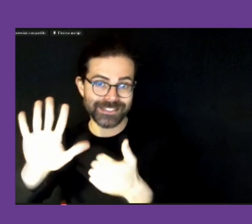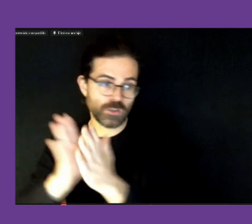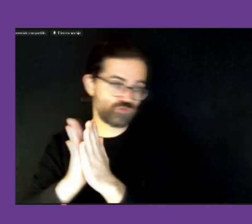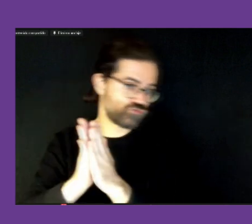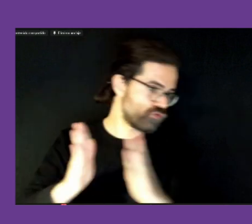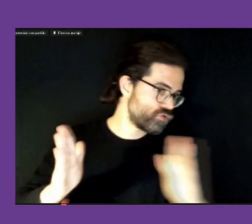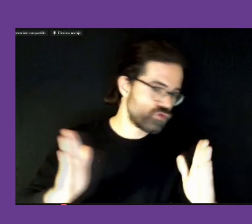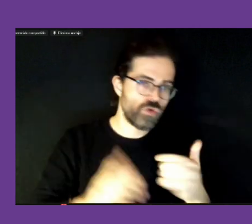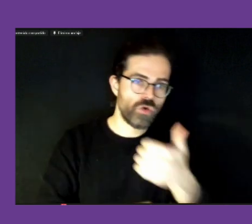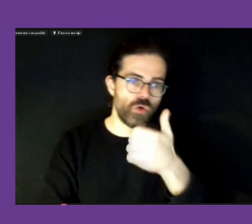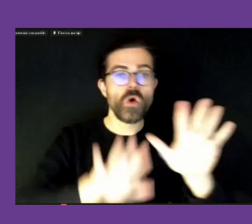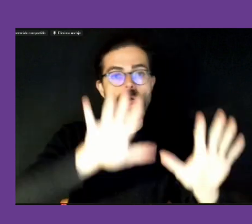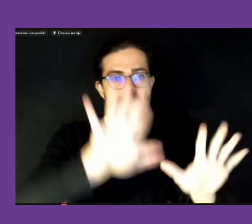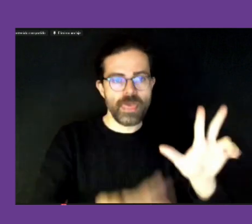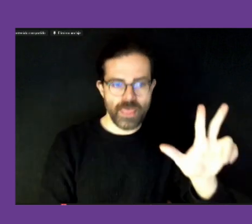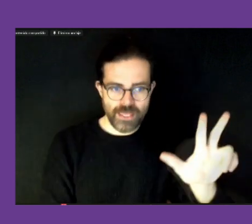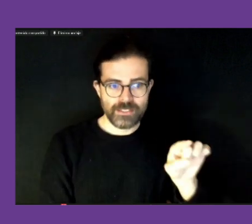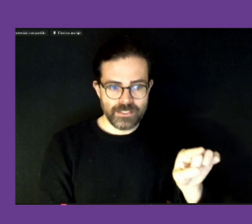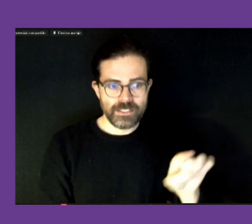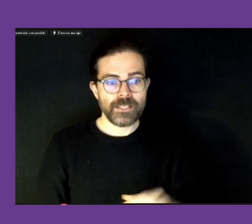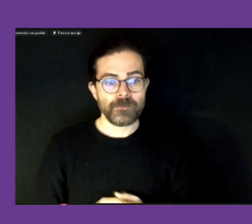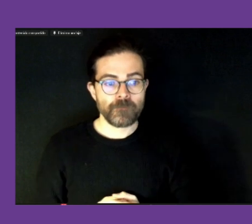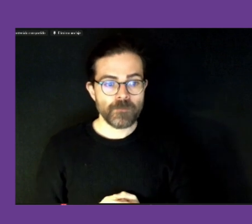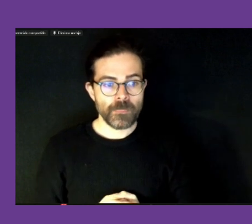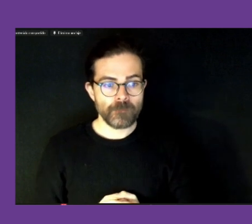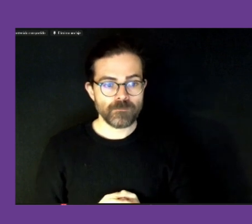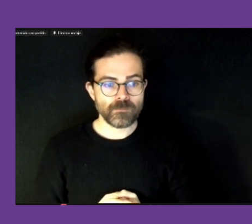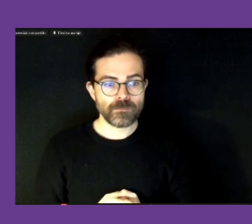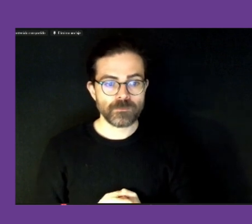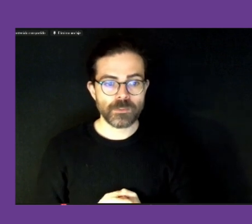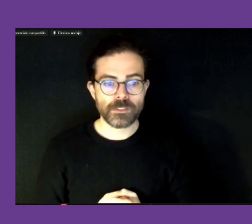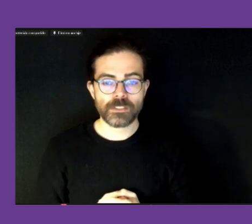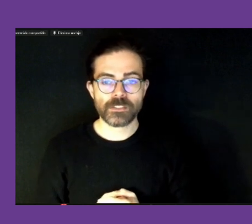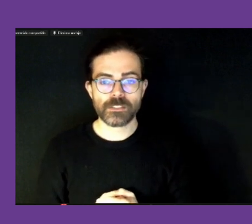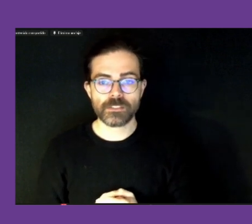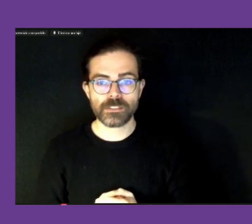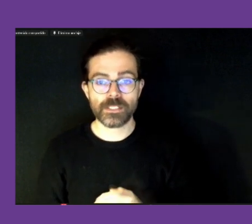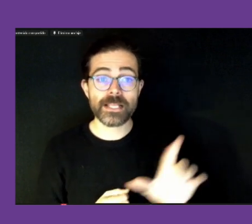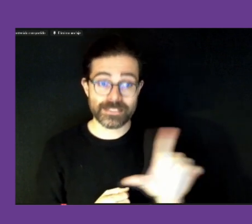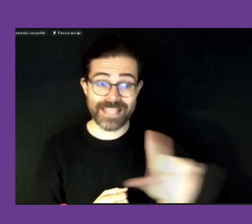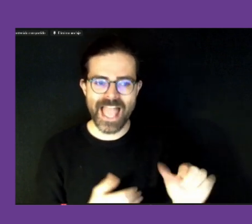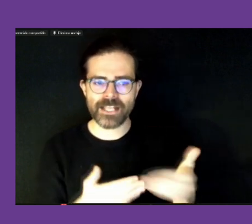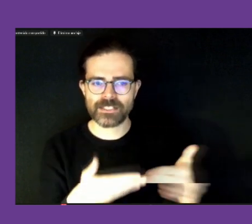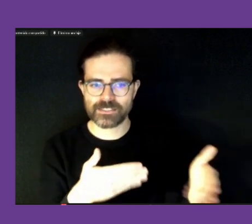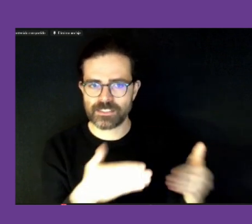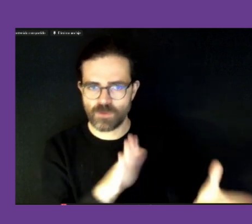And of course, also the part on fire safety for all, because exit is also included.